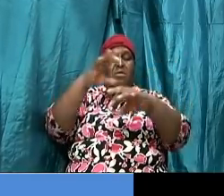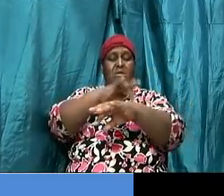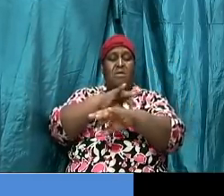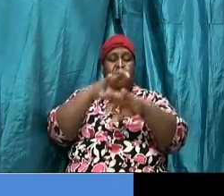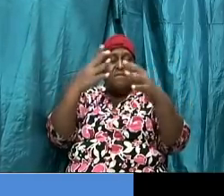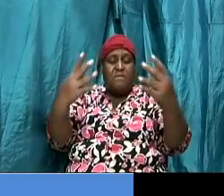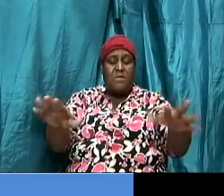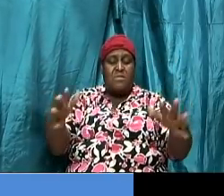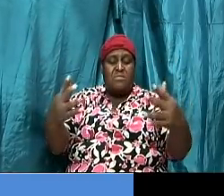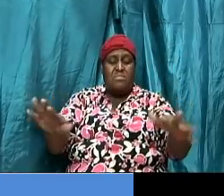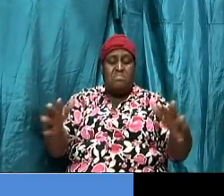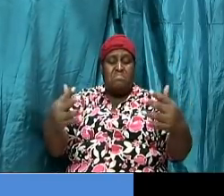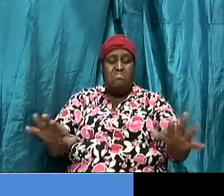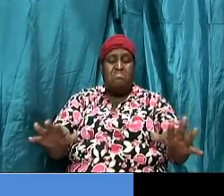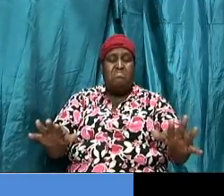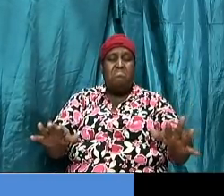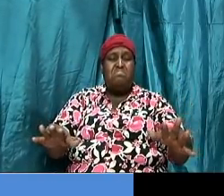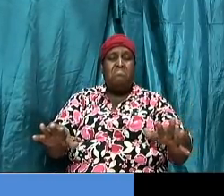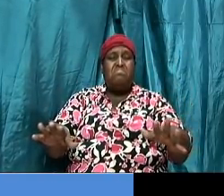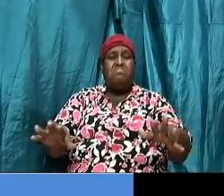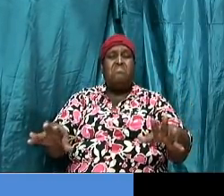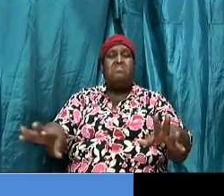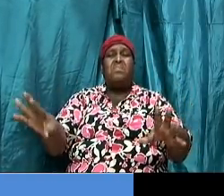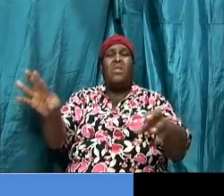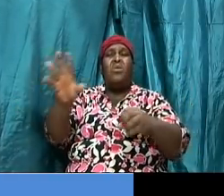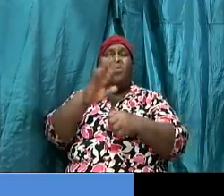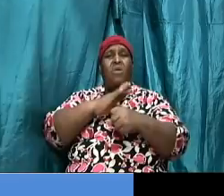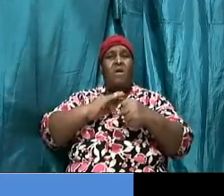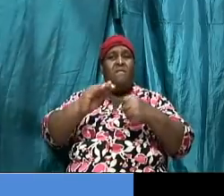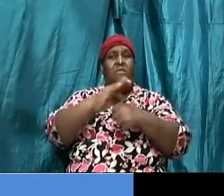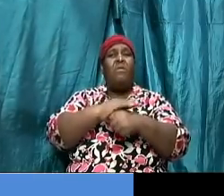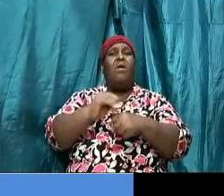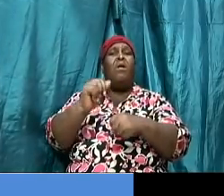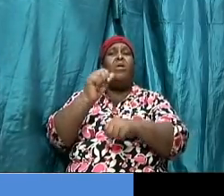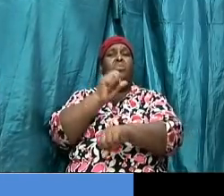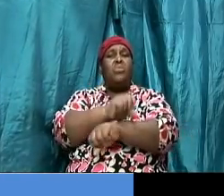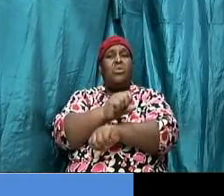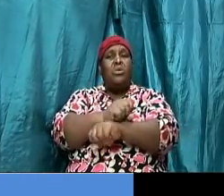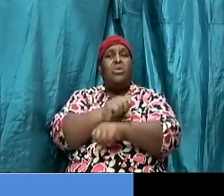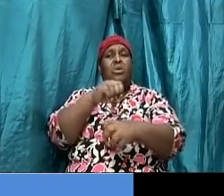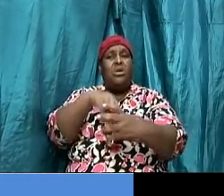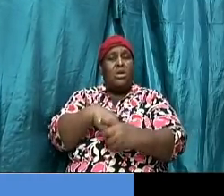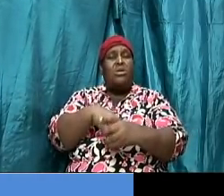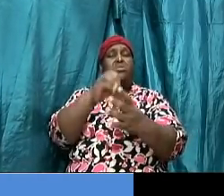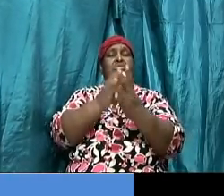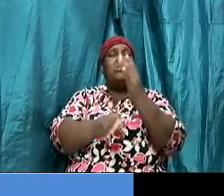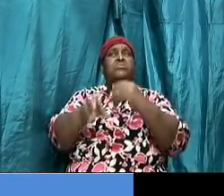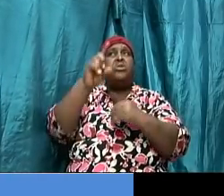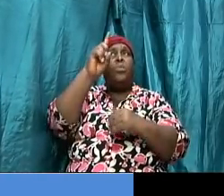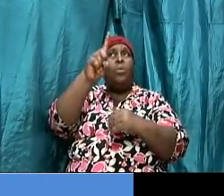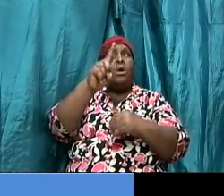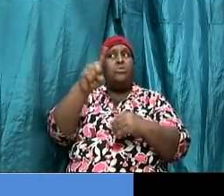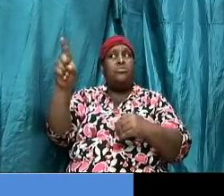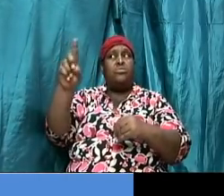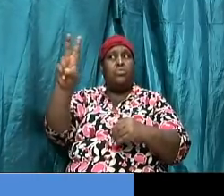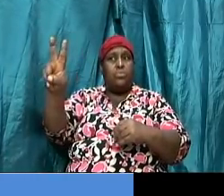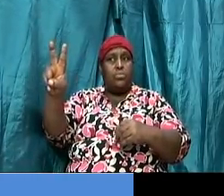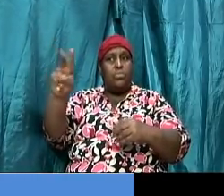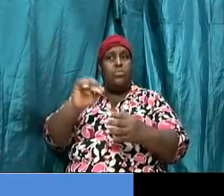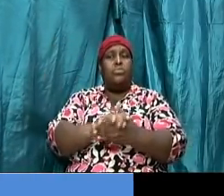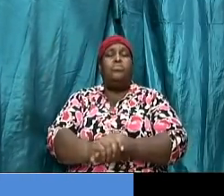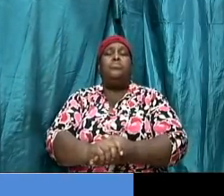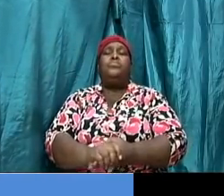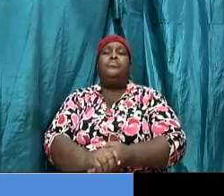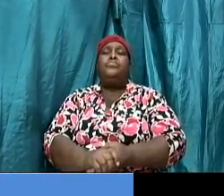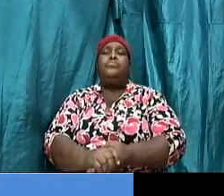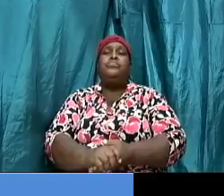gives an overall summary of everything that took place in chapter 1, and it goes now into chapter 2. And let's just look at the scripture, Genesis chapter